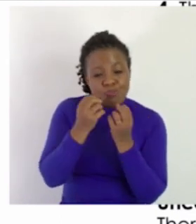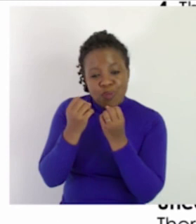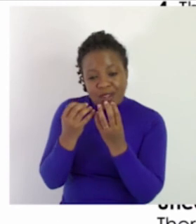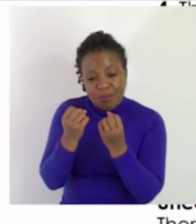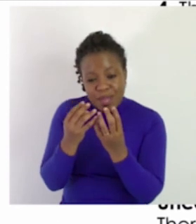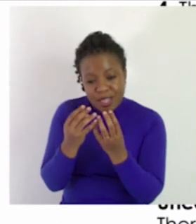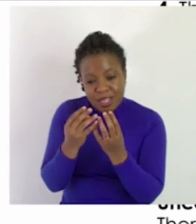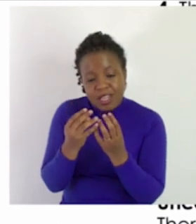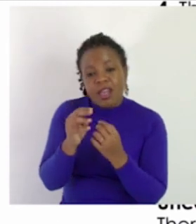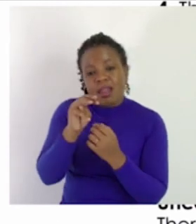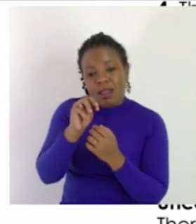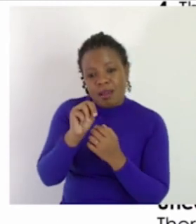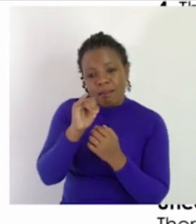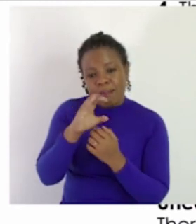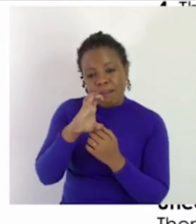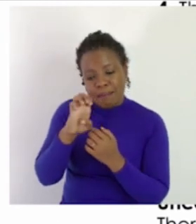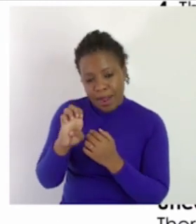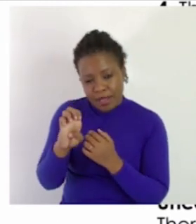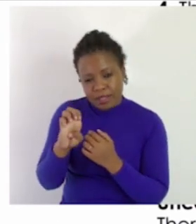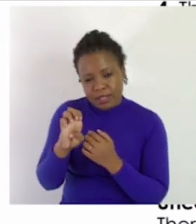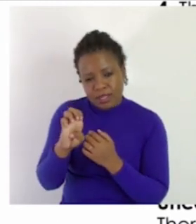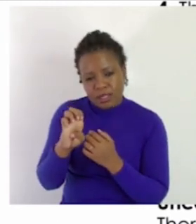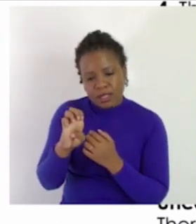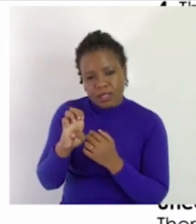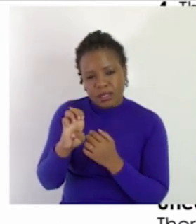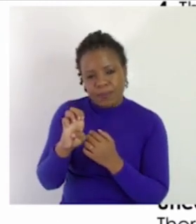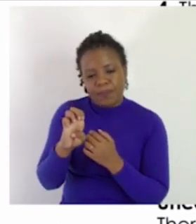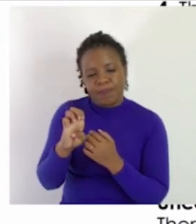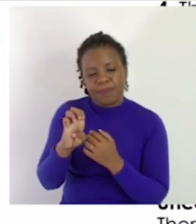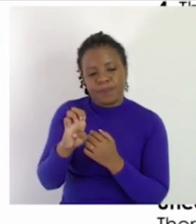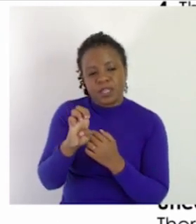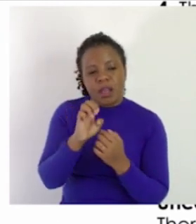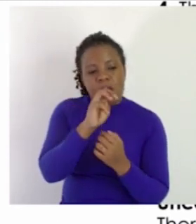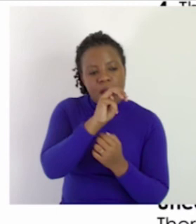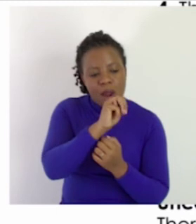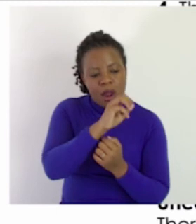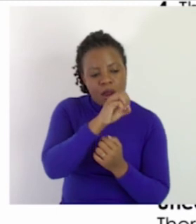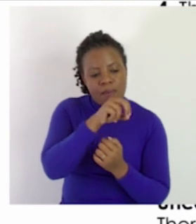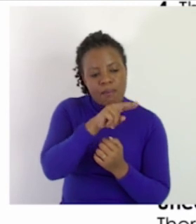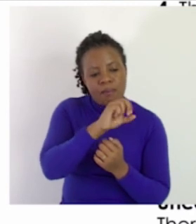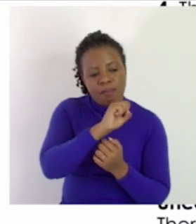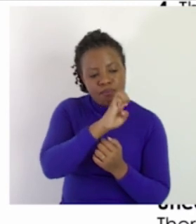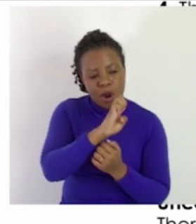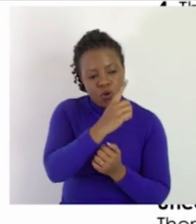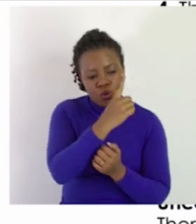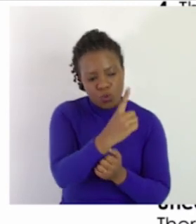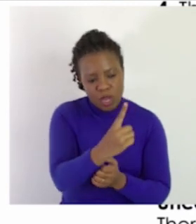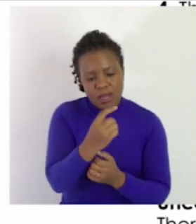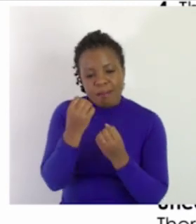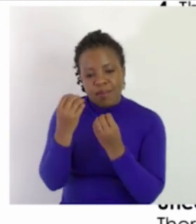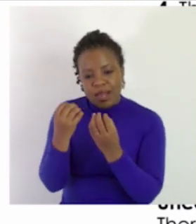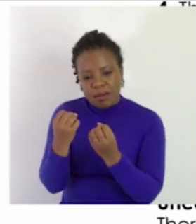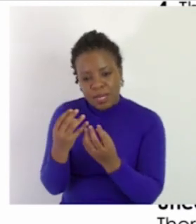mouse. Mice is plural for mouse. You don't say